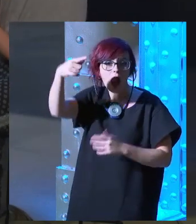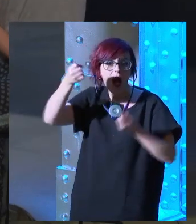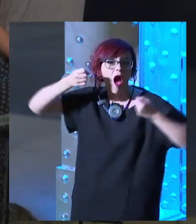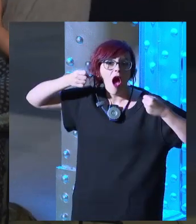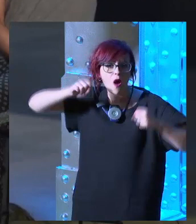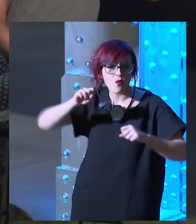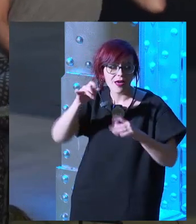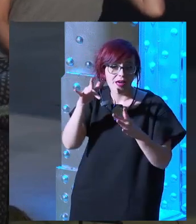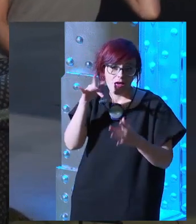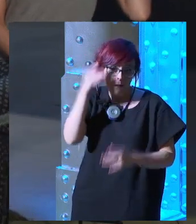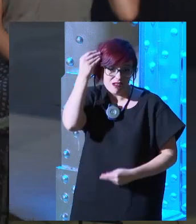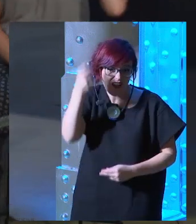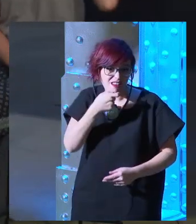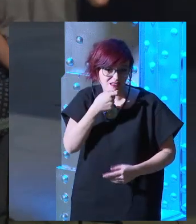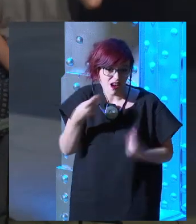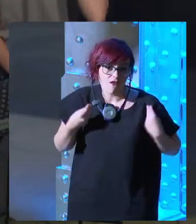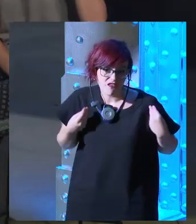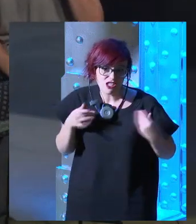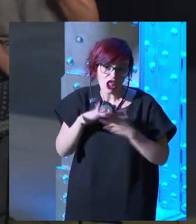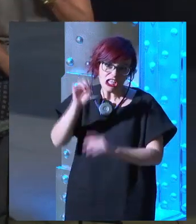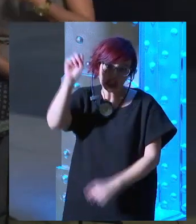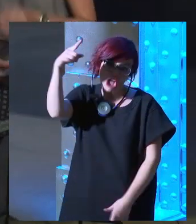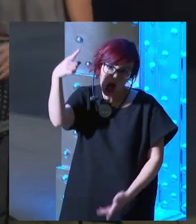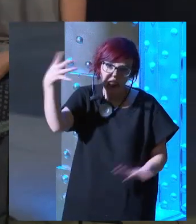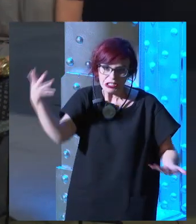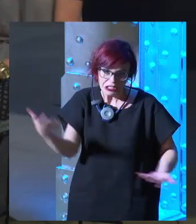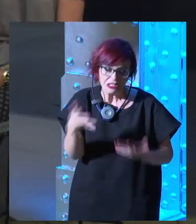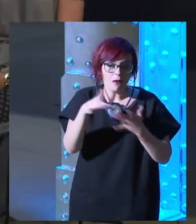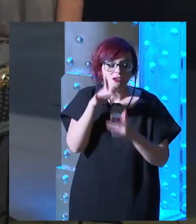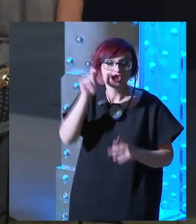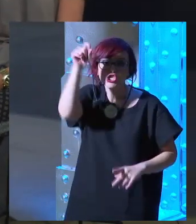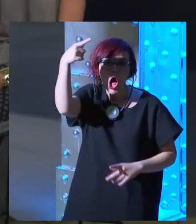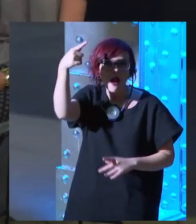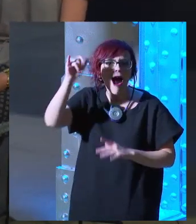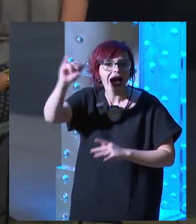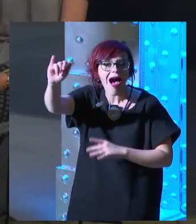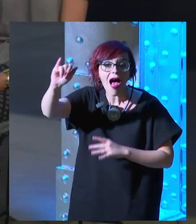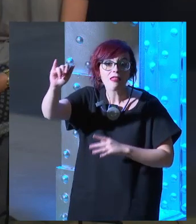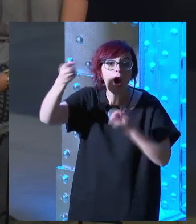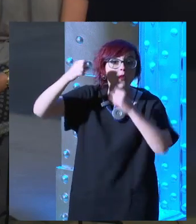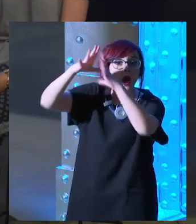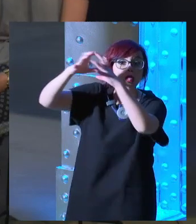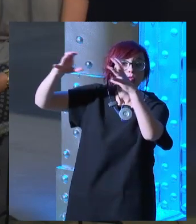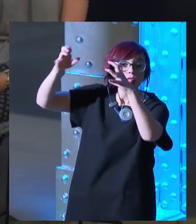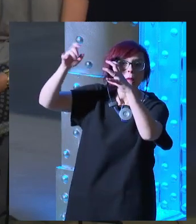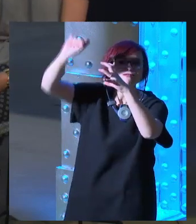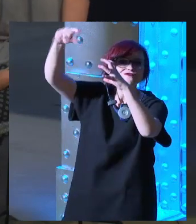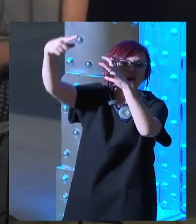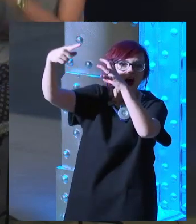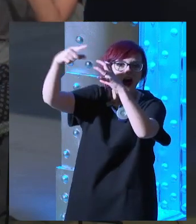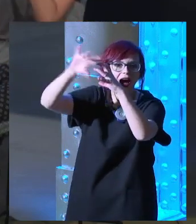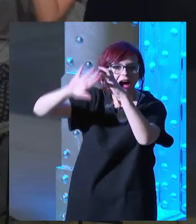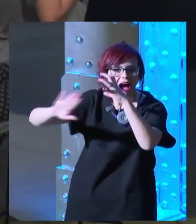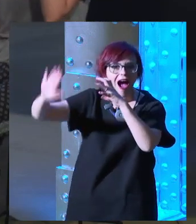I know about this. But the sun is there. And I felt that I'd understood something important